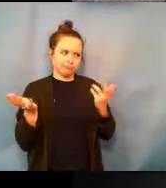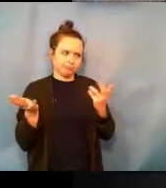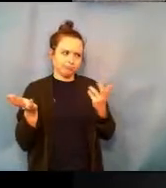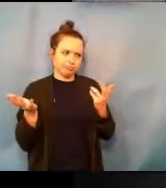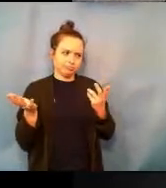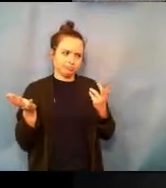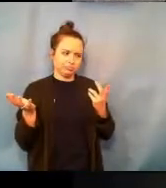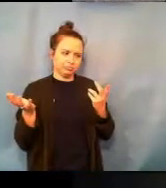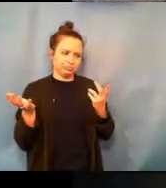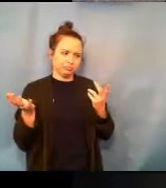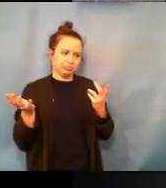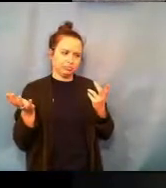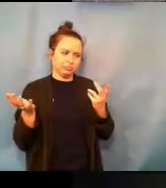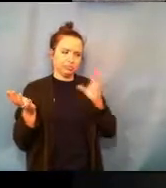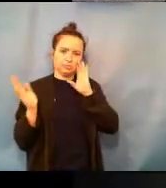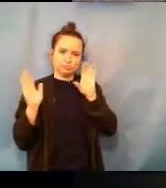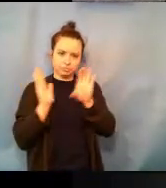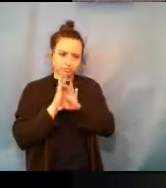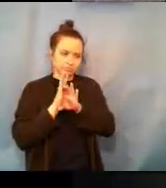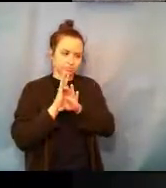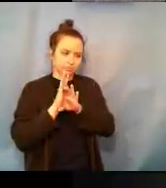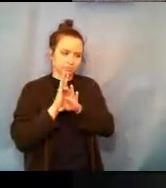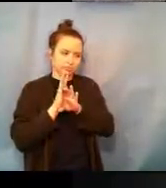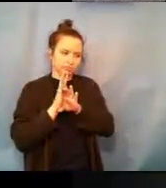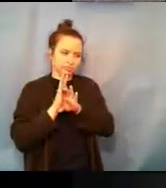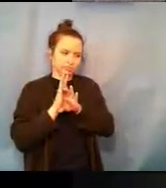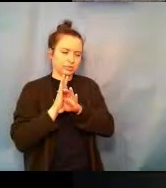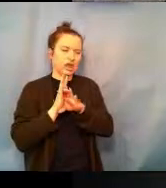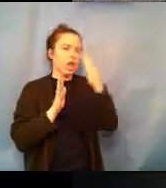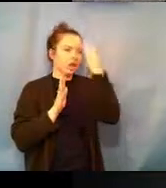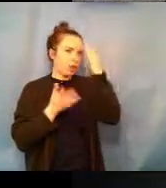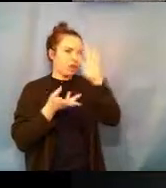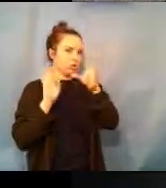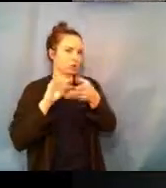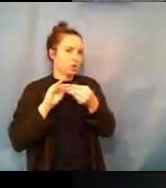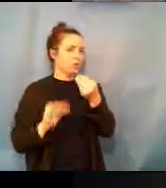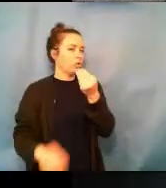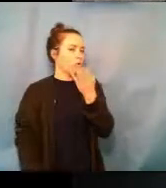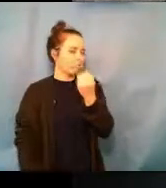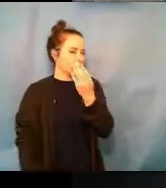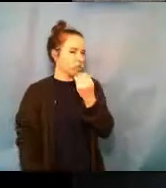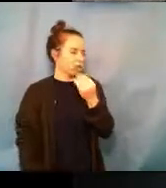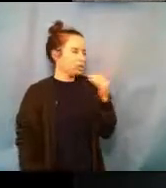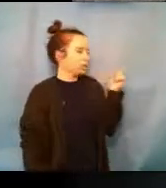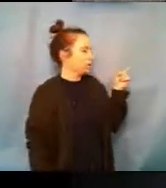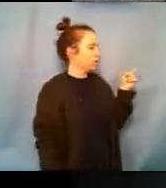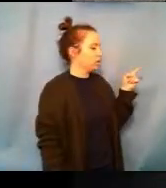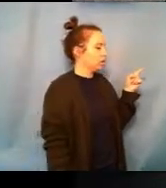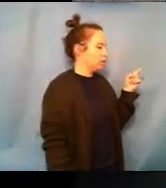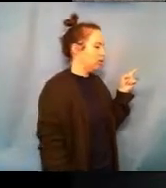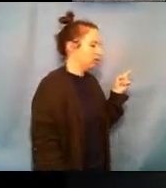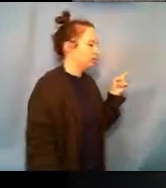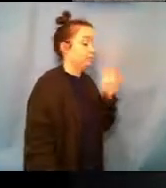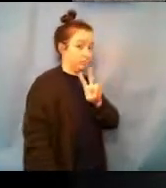Okay, so I'm going to draw a picture. I know I need to have 14, but right now I only have 7. So I'm going to